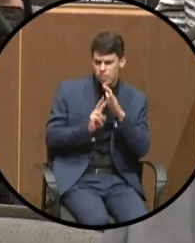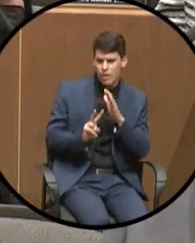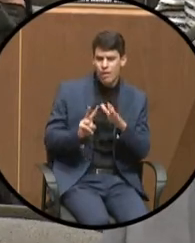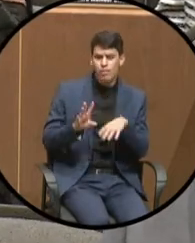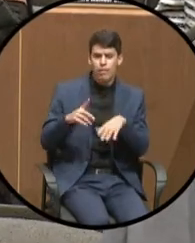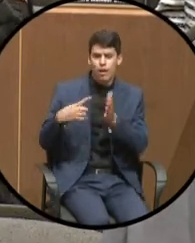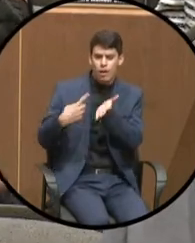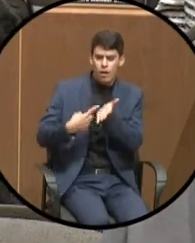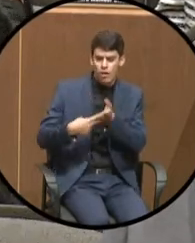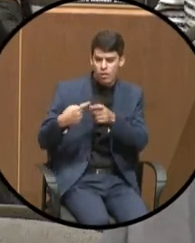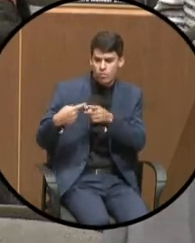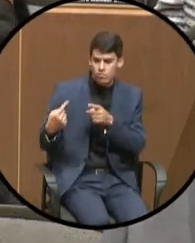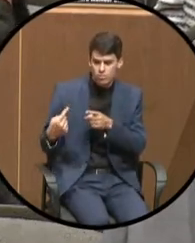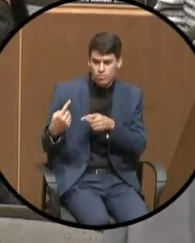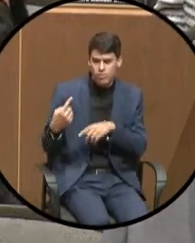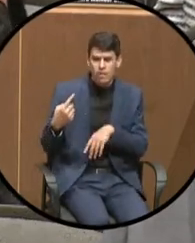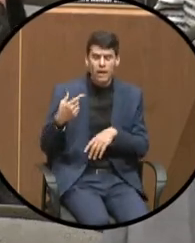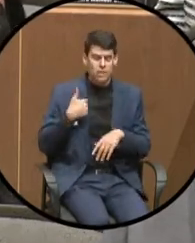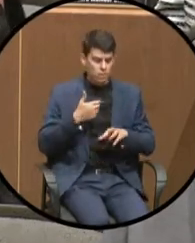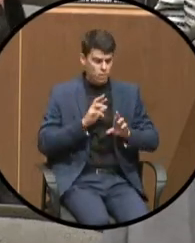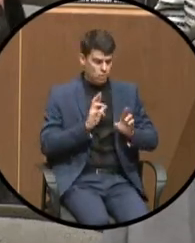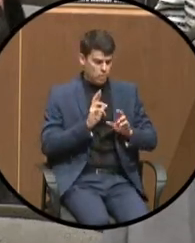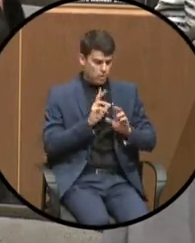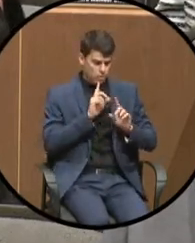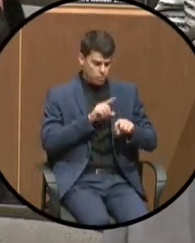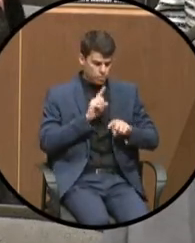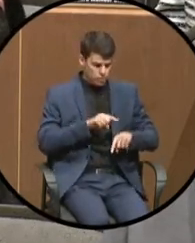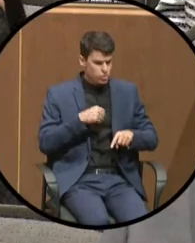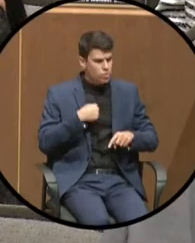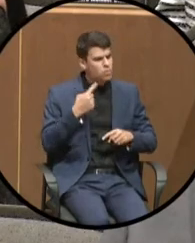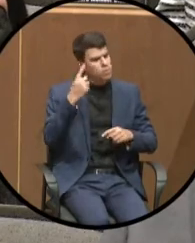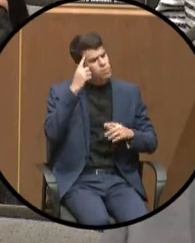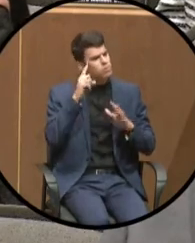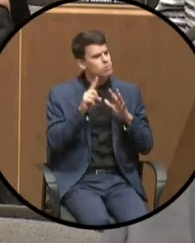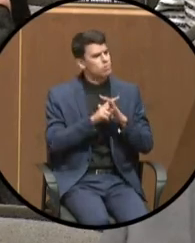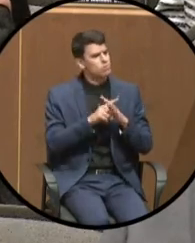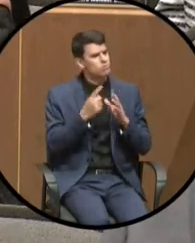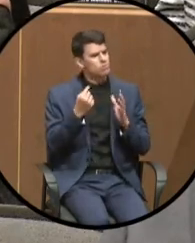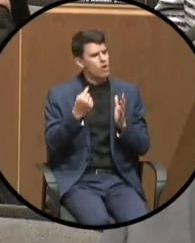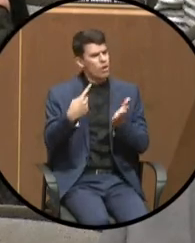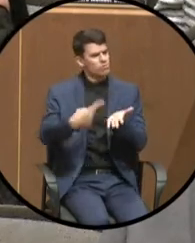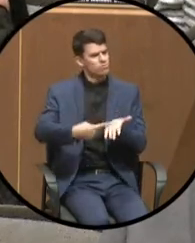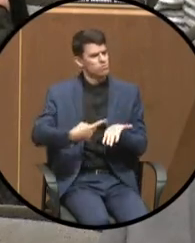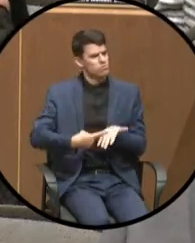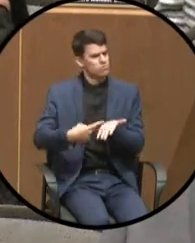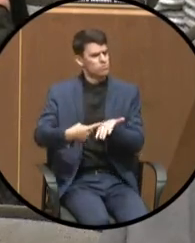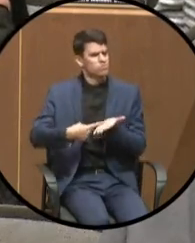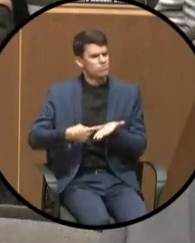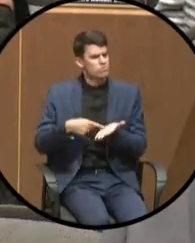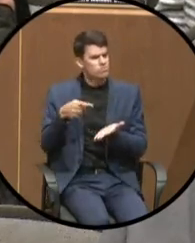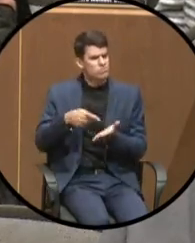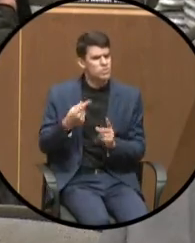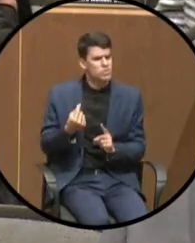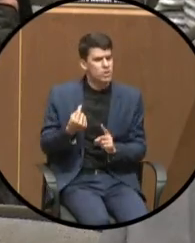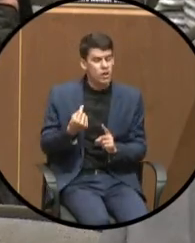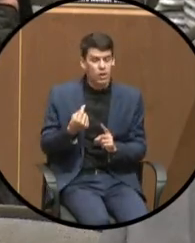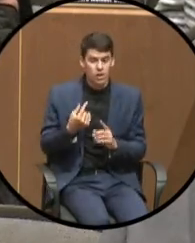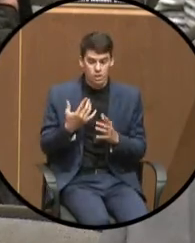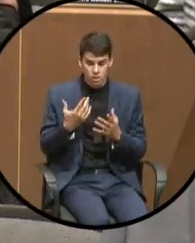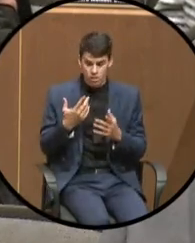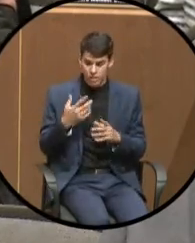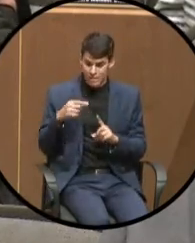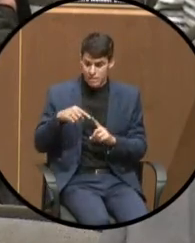party might make and prepare responses to them. So I thought, what is the debate here today? Is it, do masks